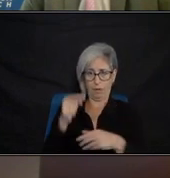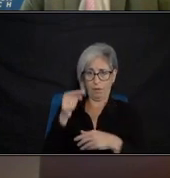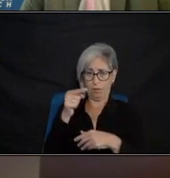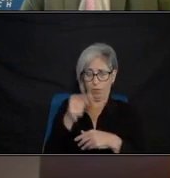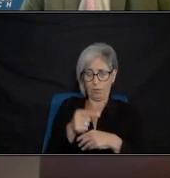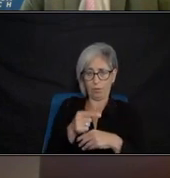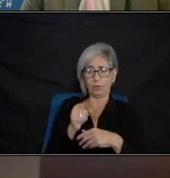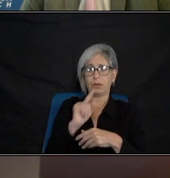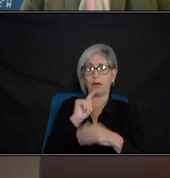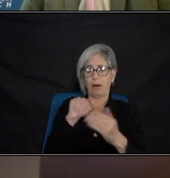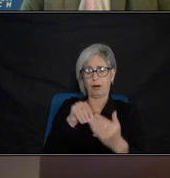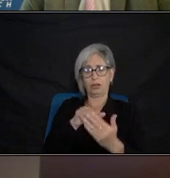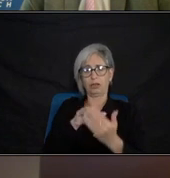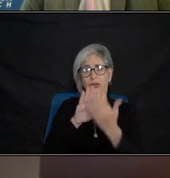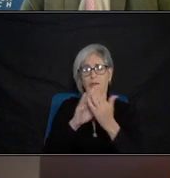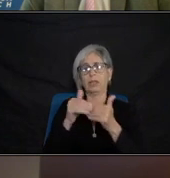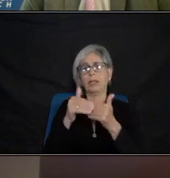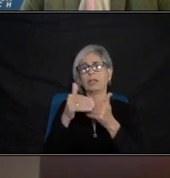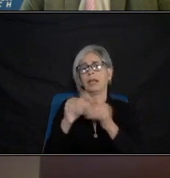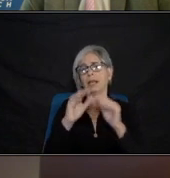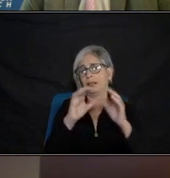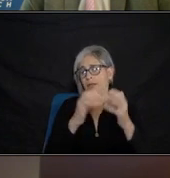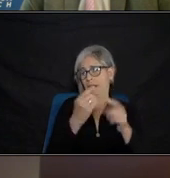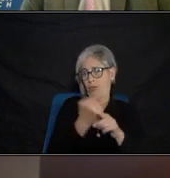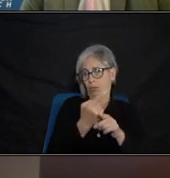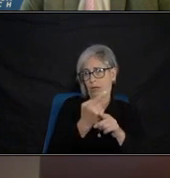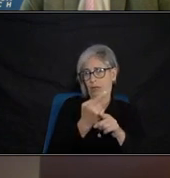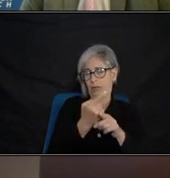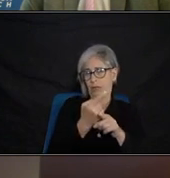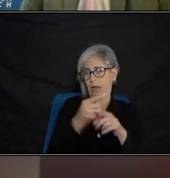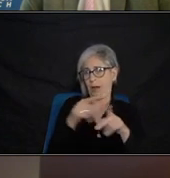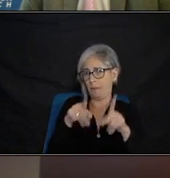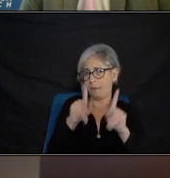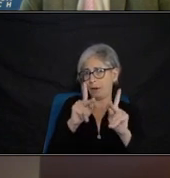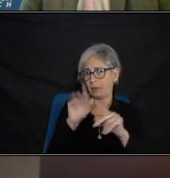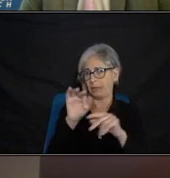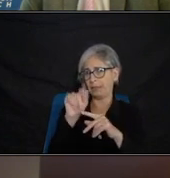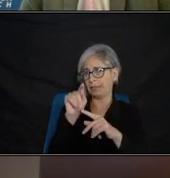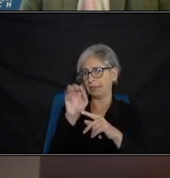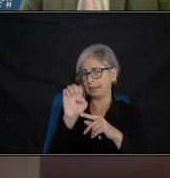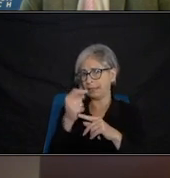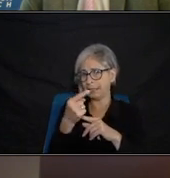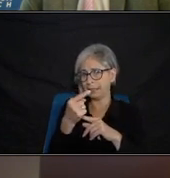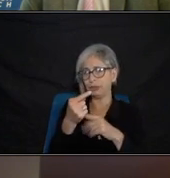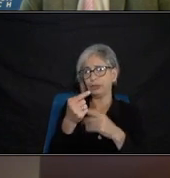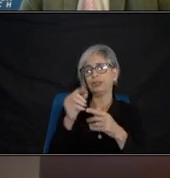those are addressed at the next phase, is that right? At the permitting stage?